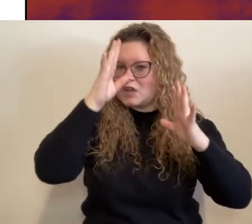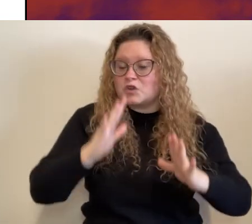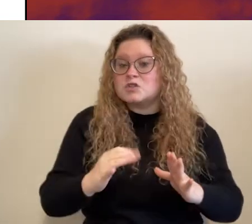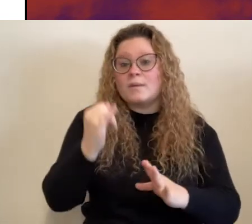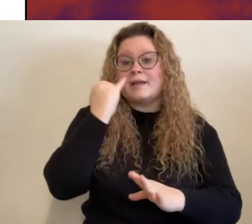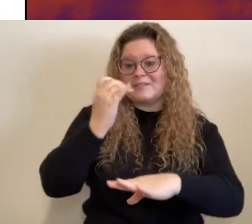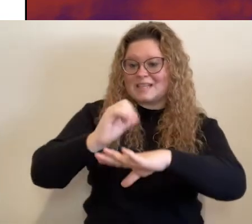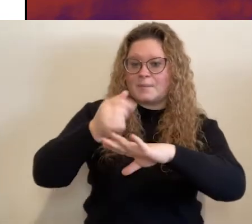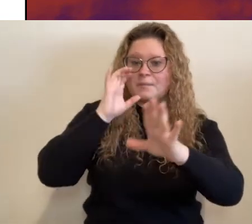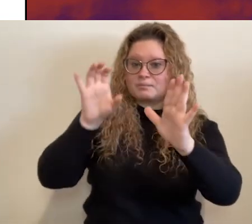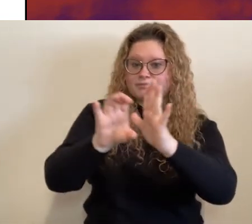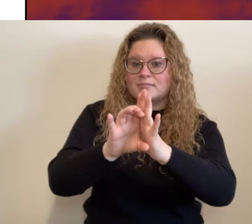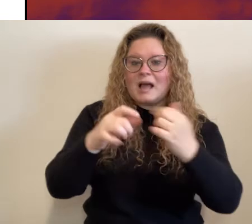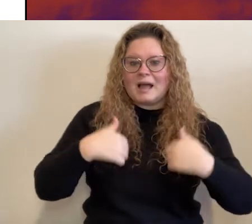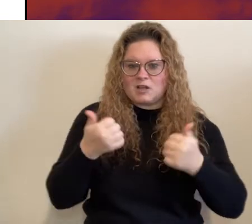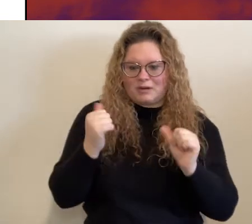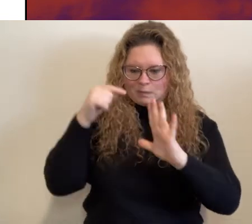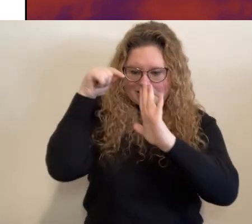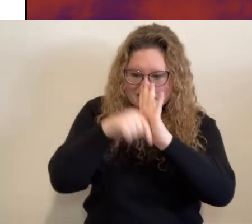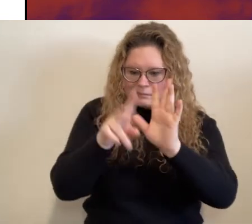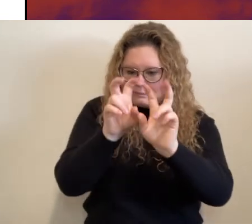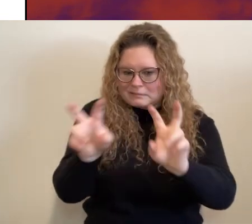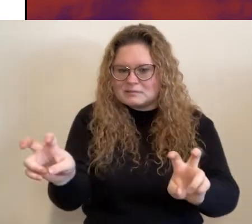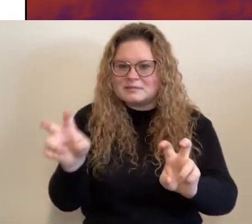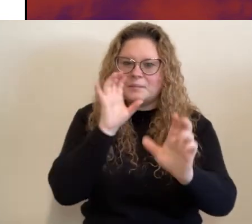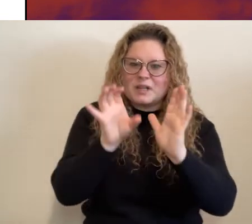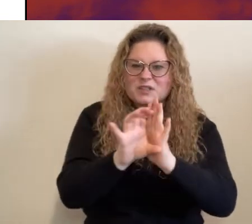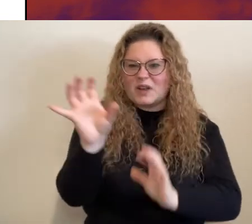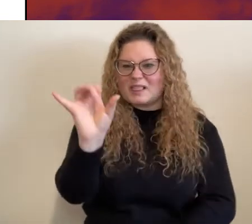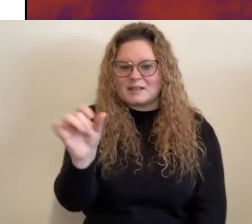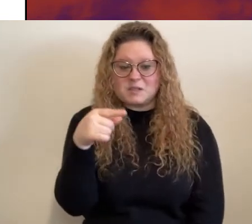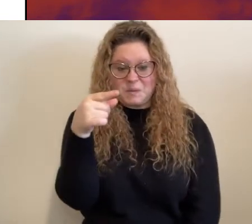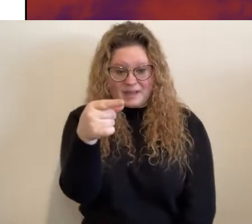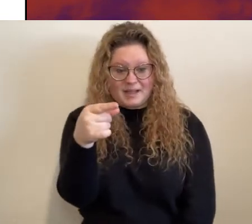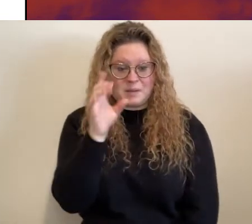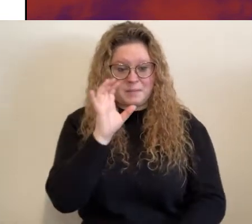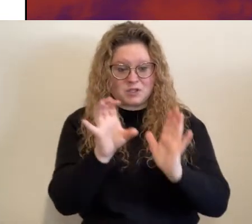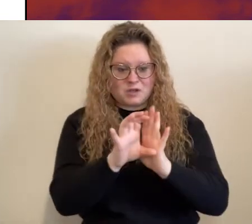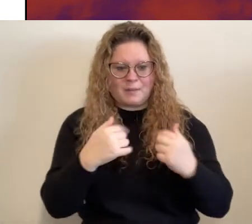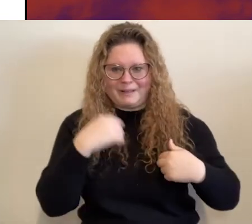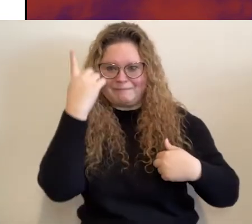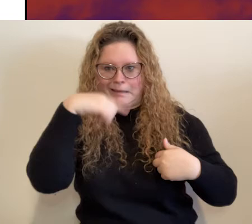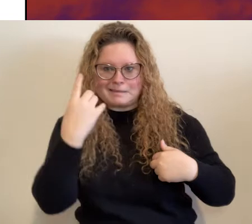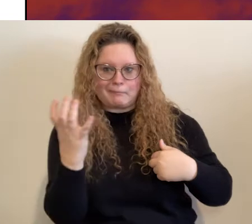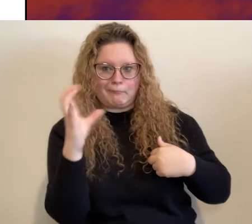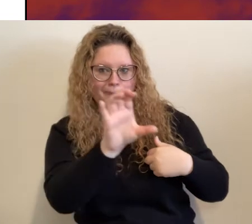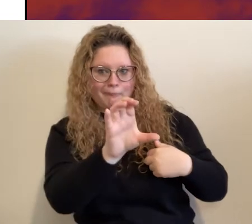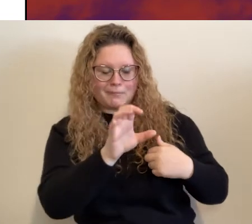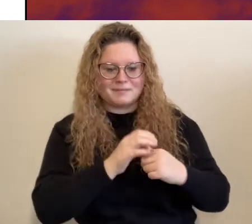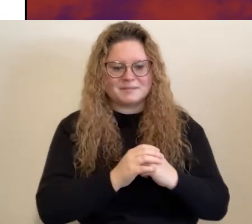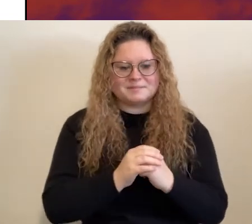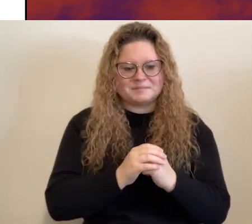the depths of the visual. So this sort of imagery here, also my little faces there, like